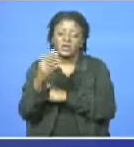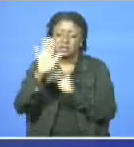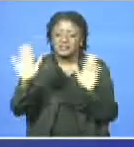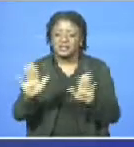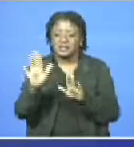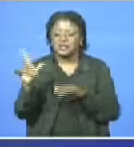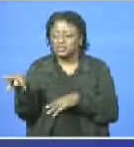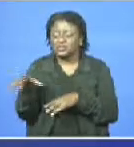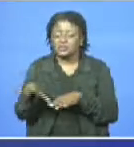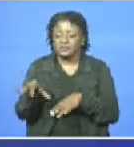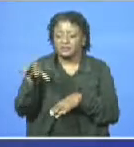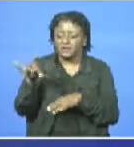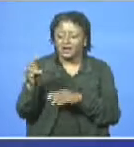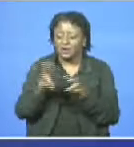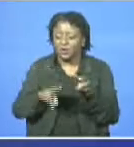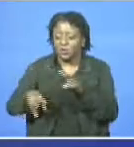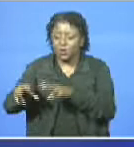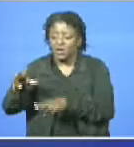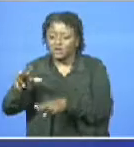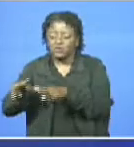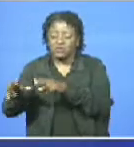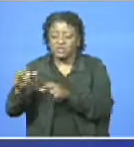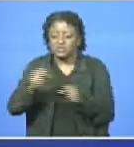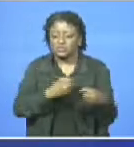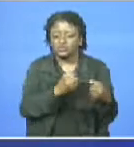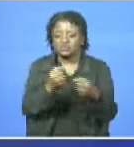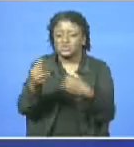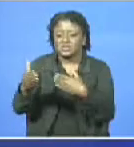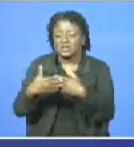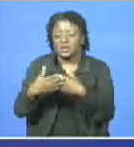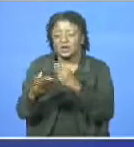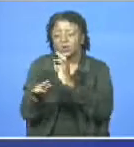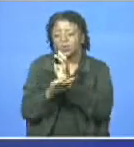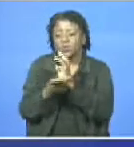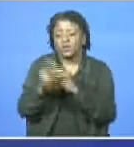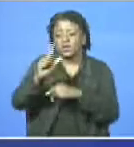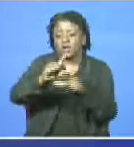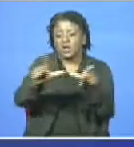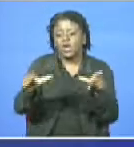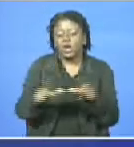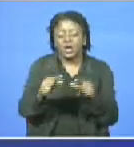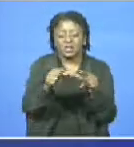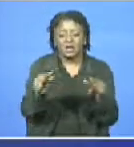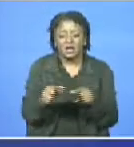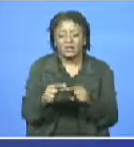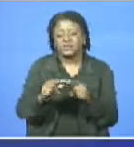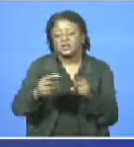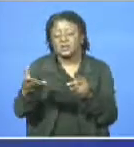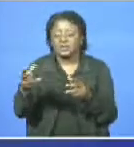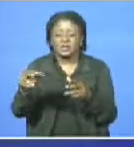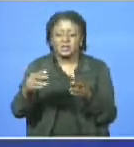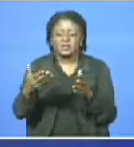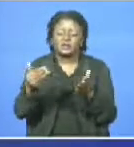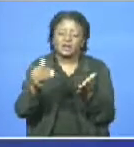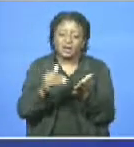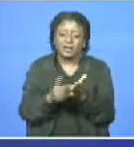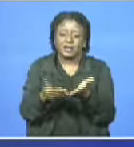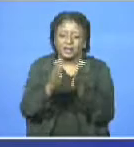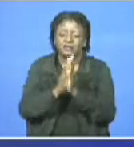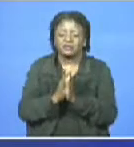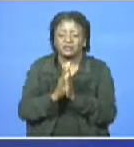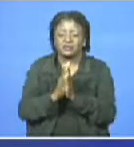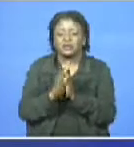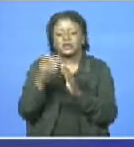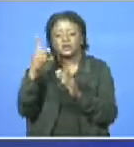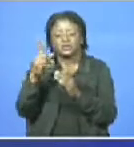near Woodlawn Gardens, has prompted calls for the implementation of Marcos Alert. But Minister of National Security, the Honorable Marvin Dame, says